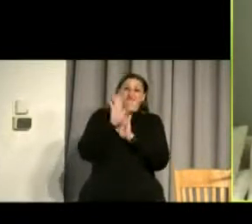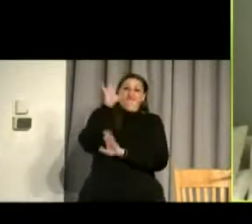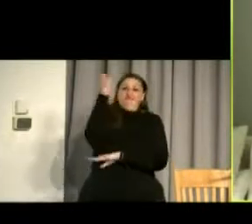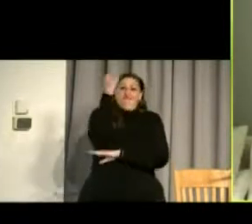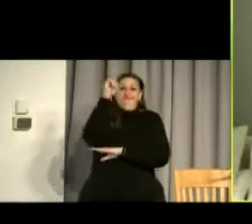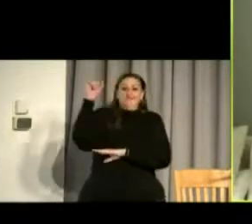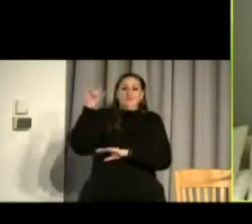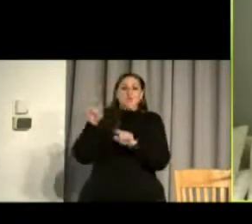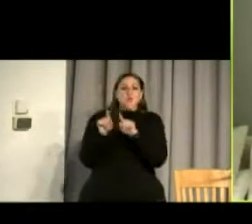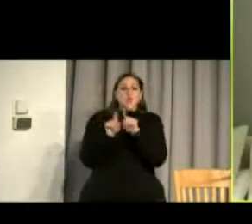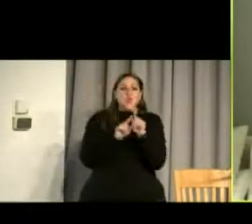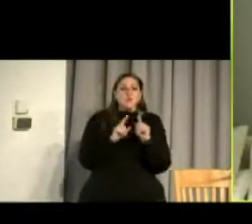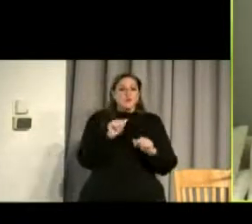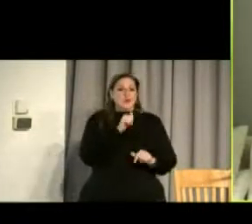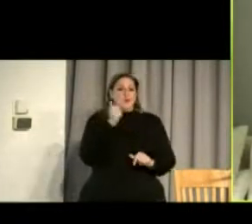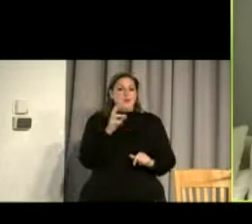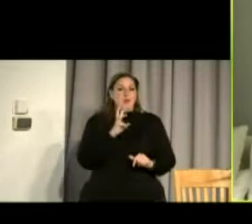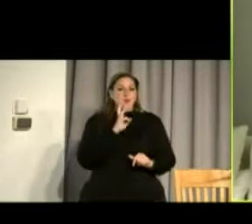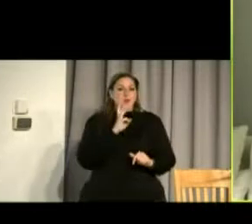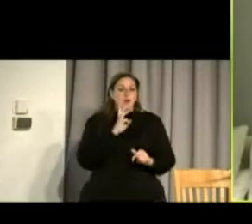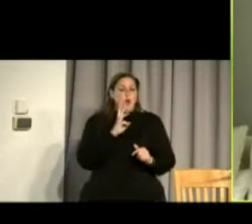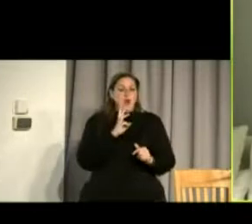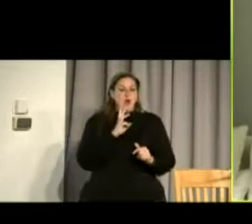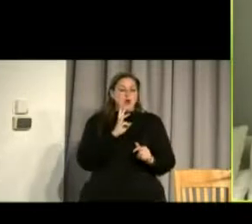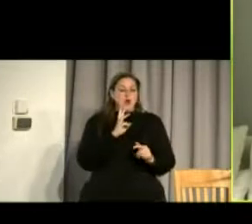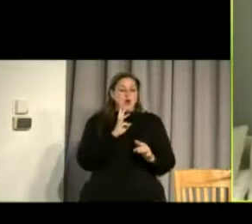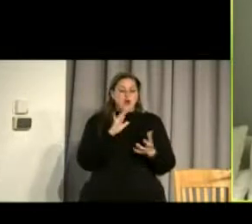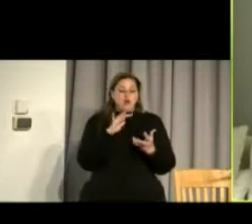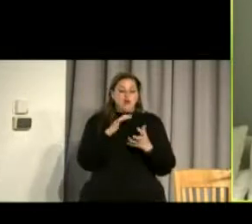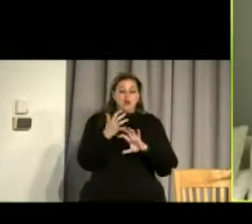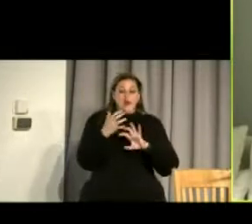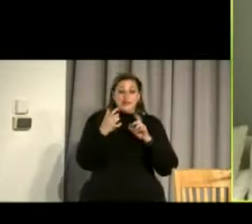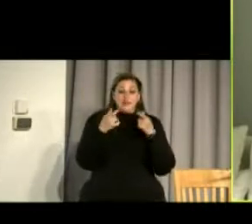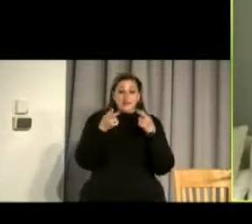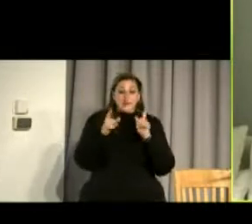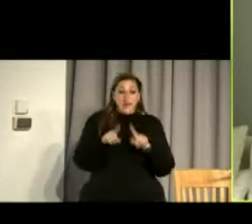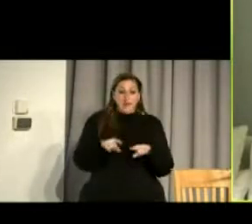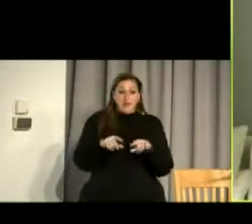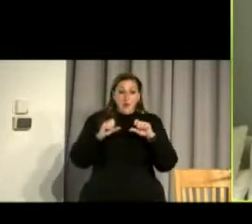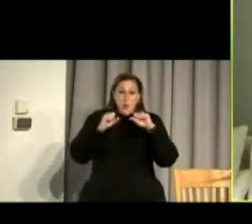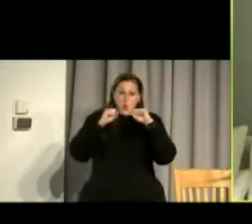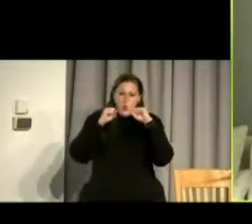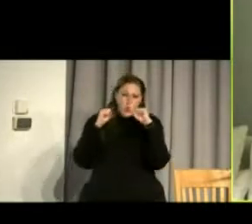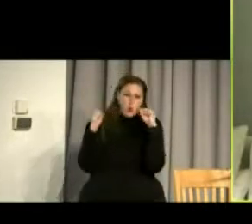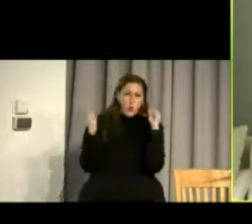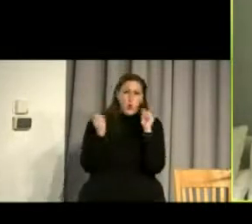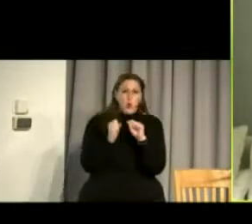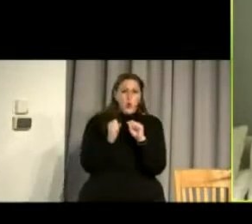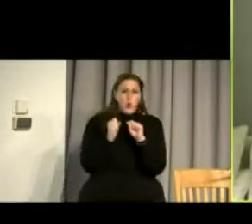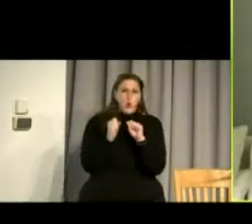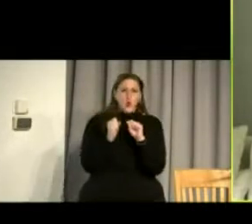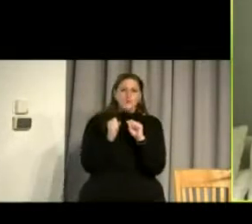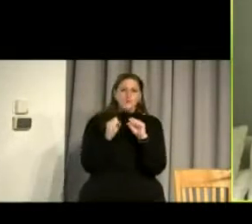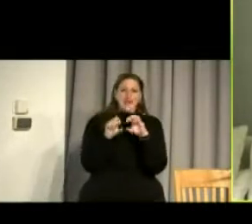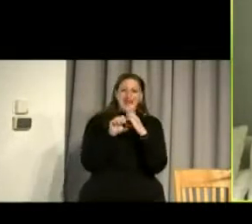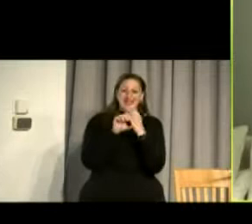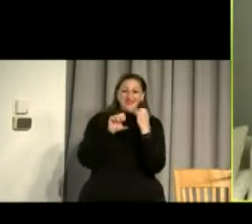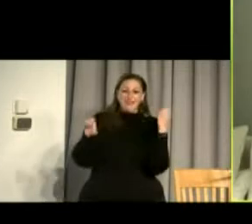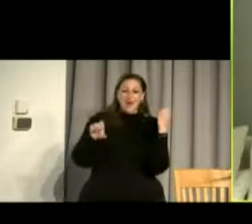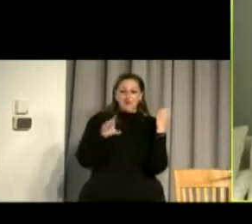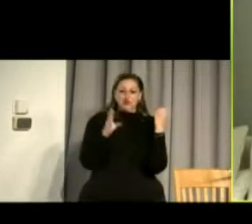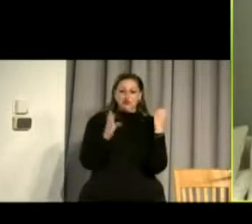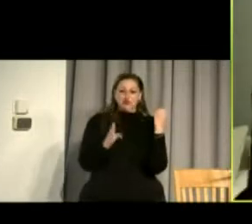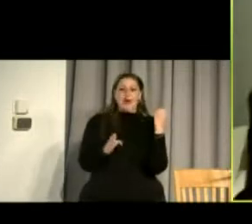had another water crisis where it got cold enough that it caused a crack in